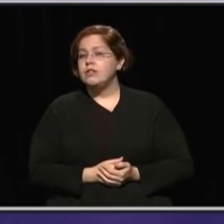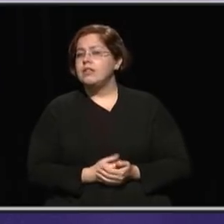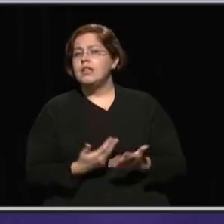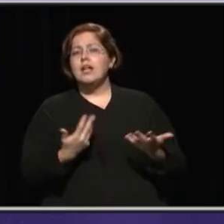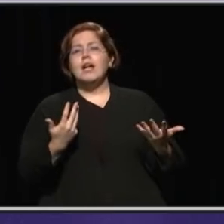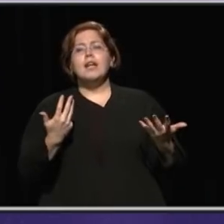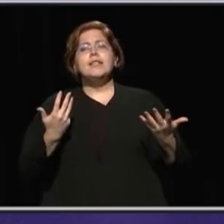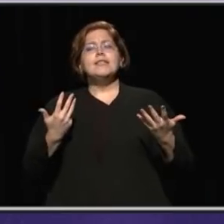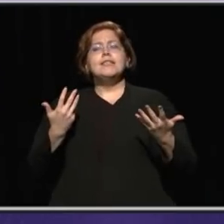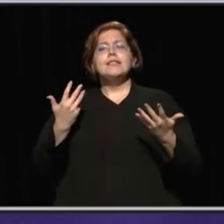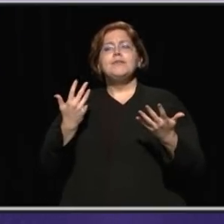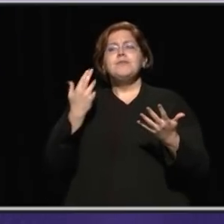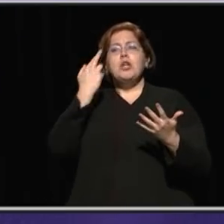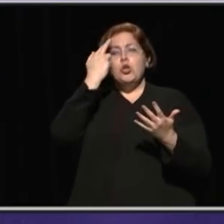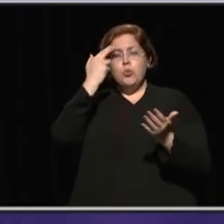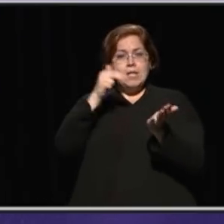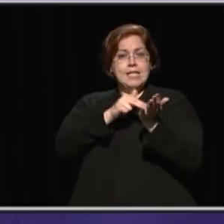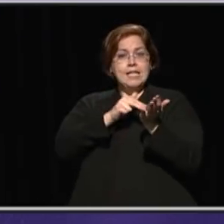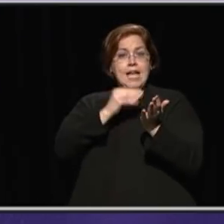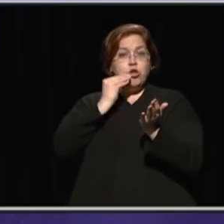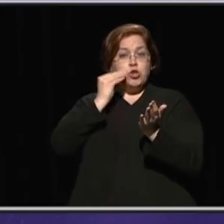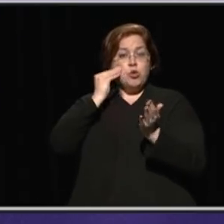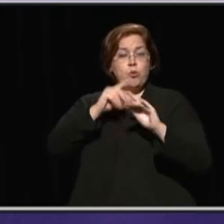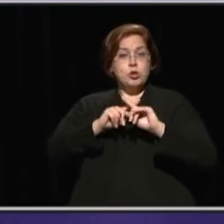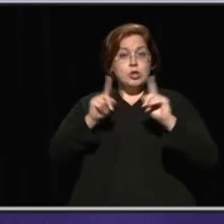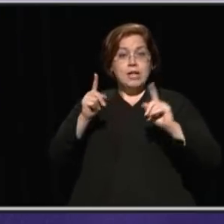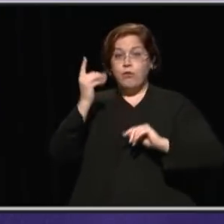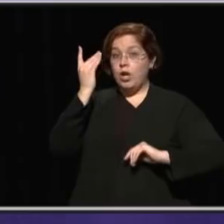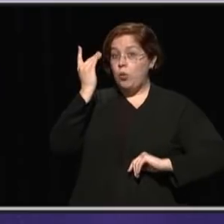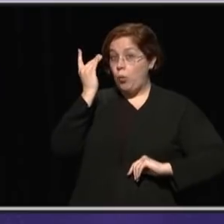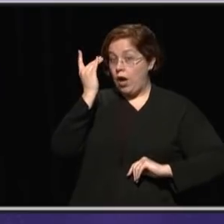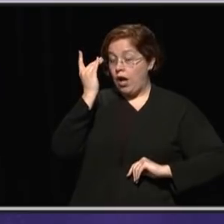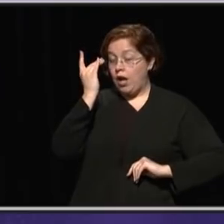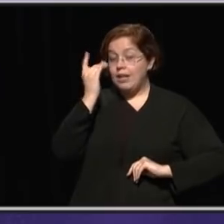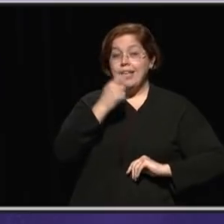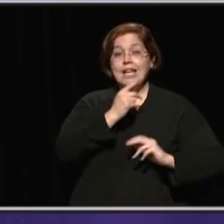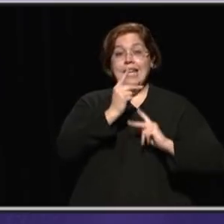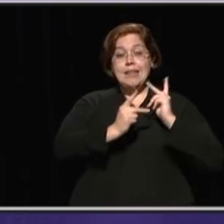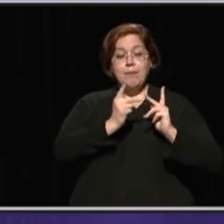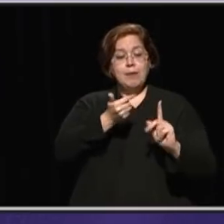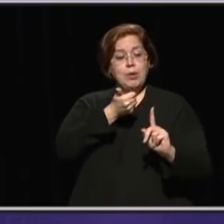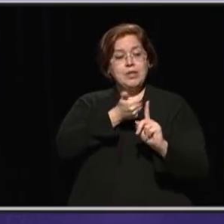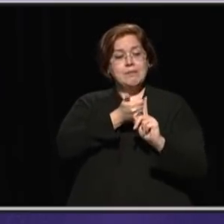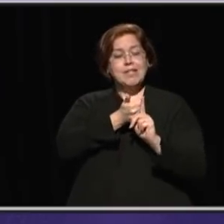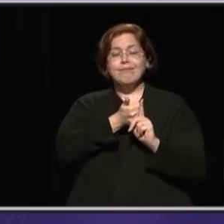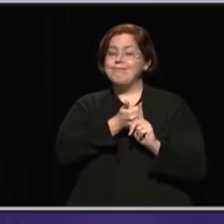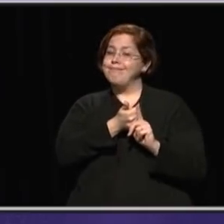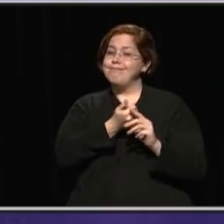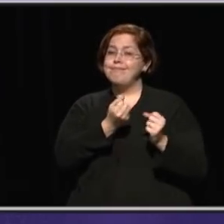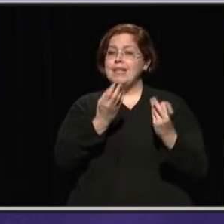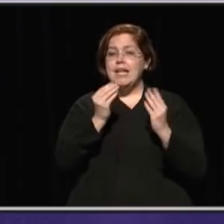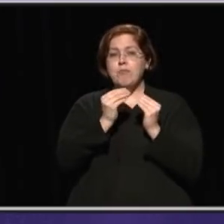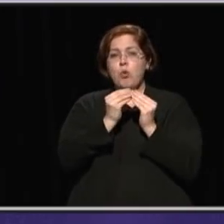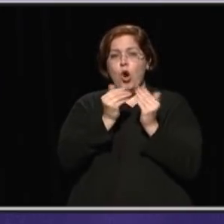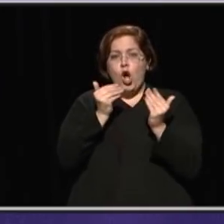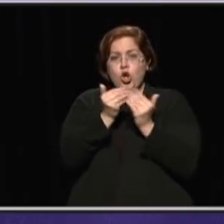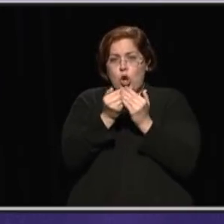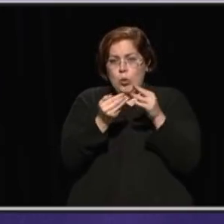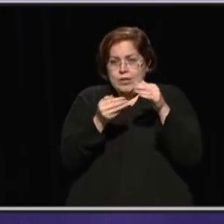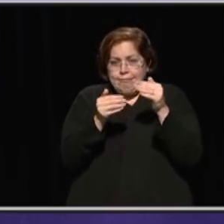The reason that nursing homes are different is that the people are a lot of times more close